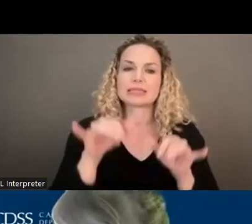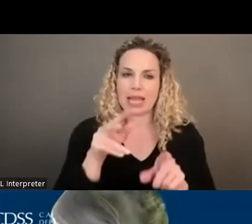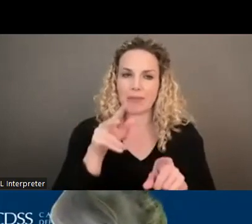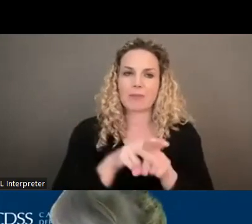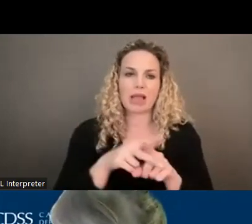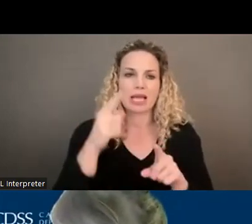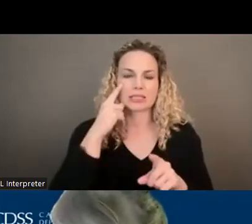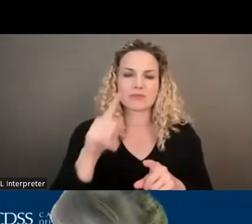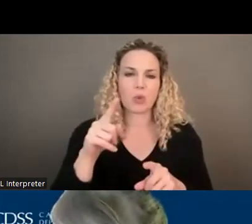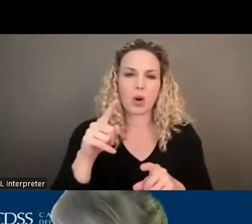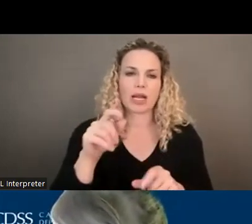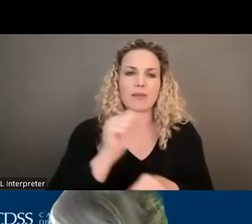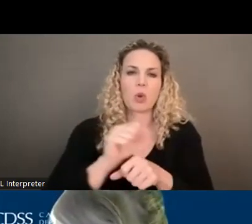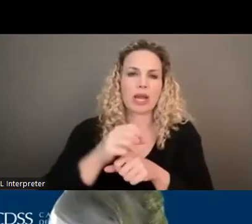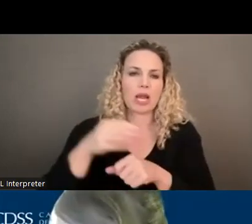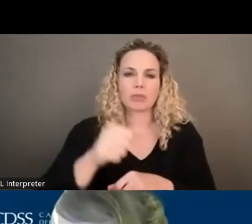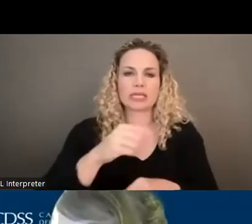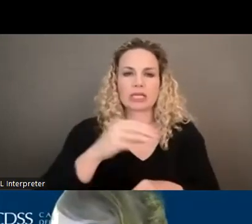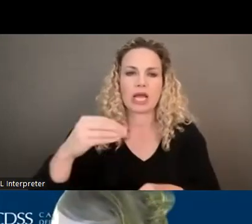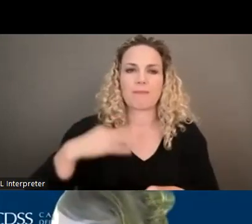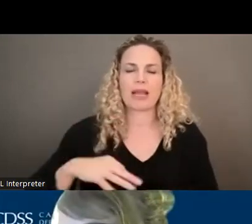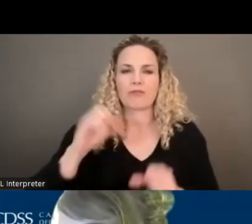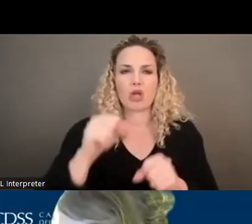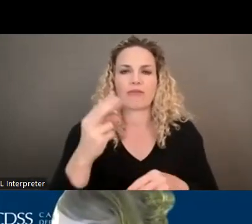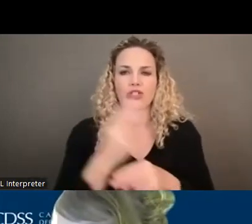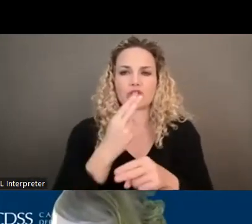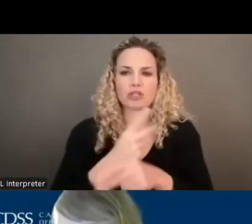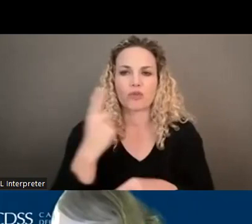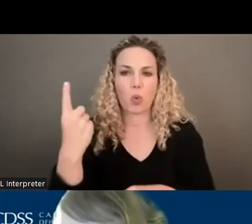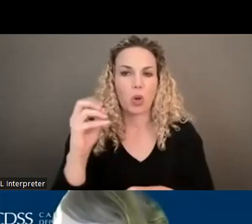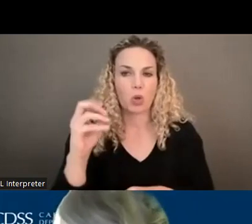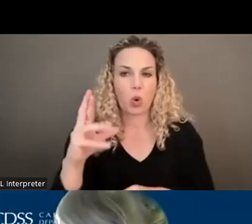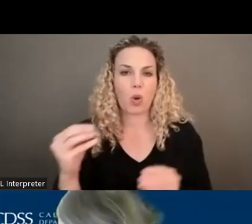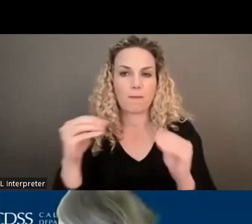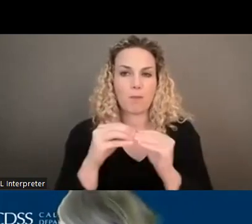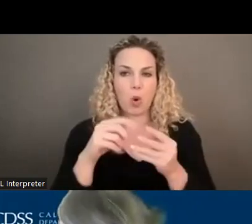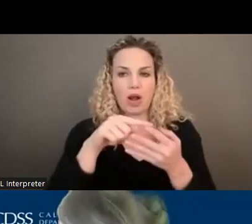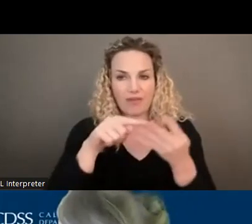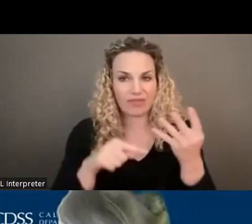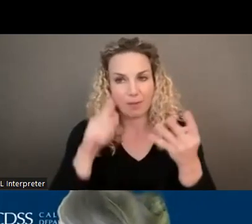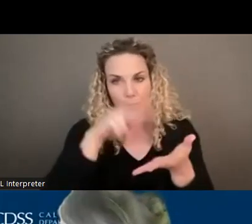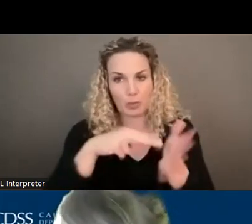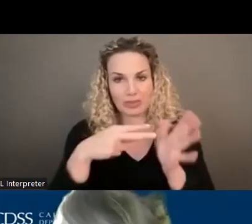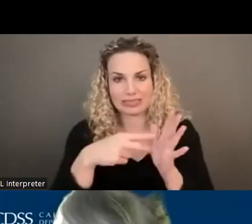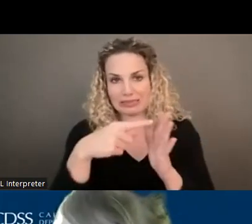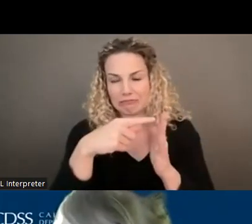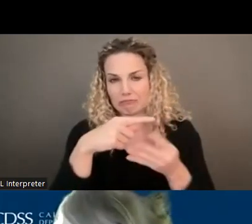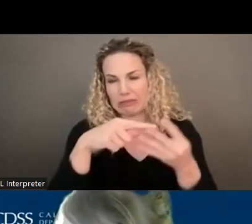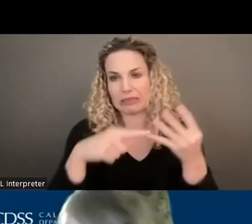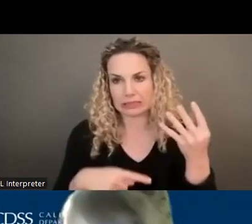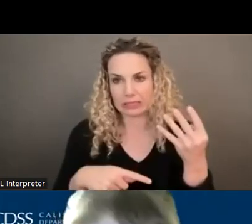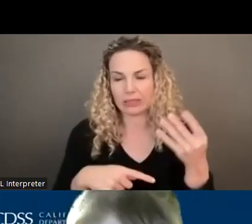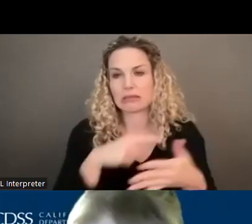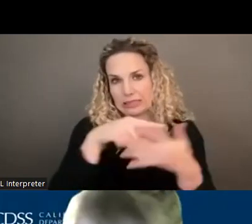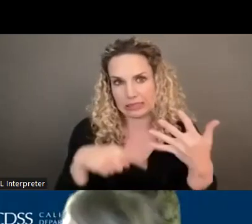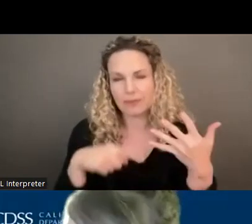compensation and benefits. Again, you have to use it for one or more of the following purposes here. Another